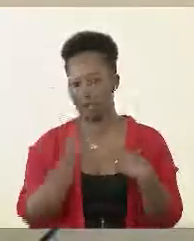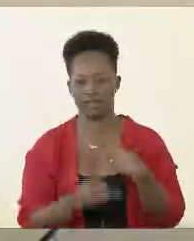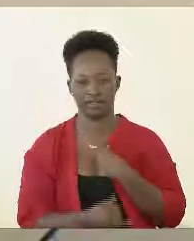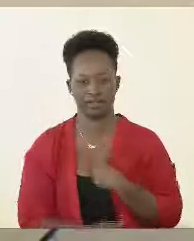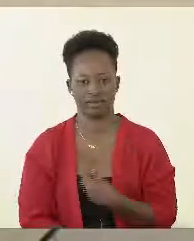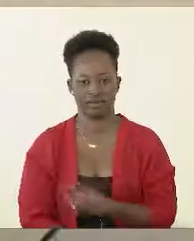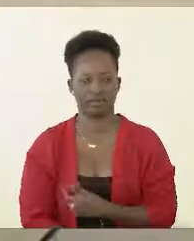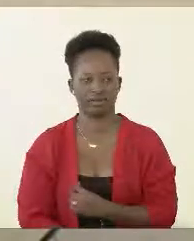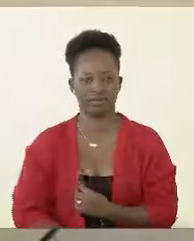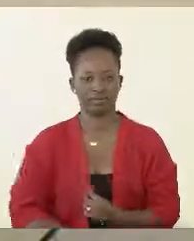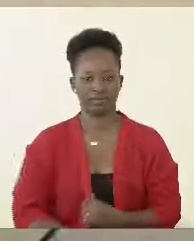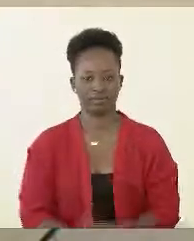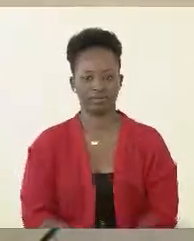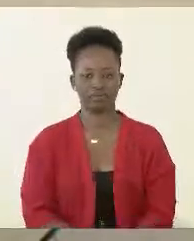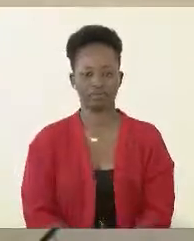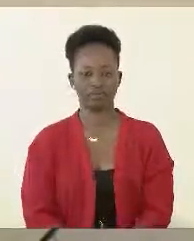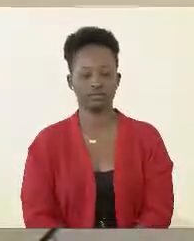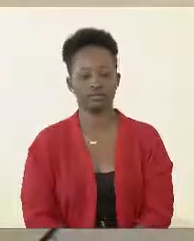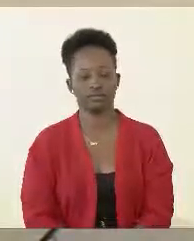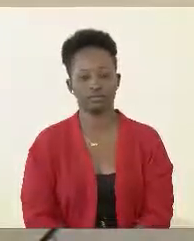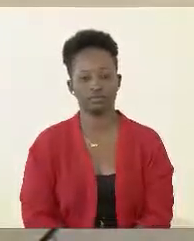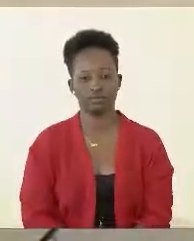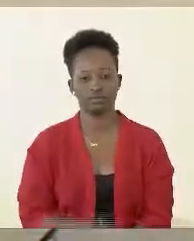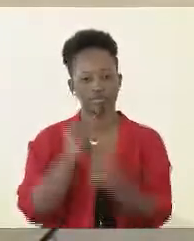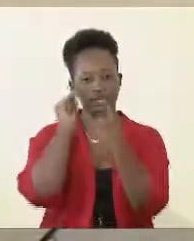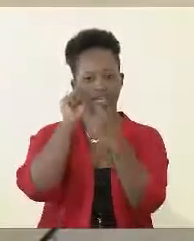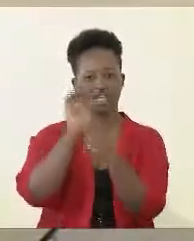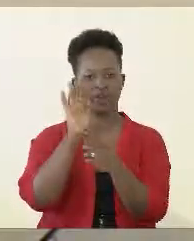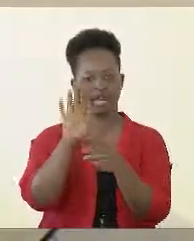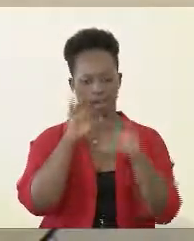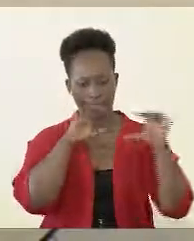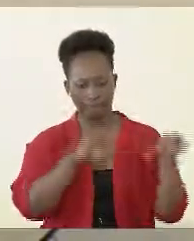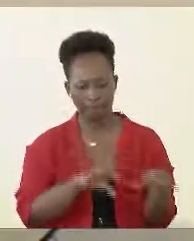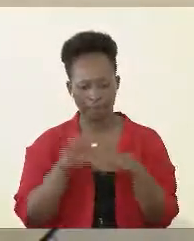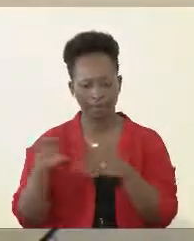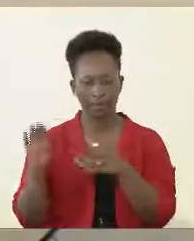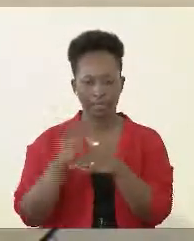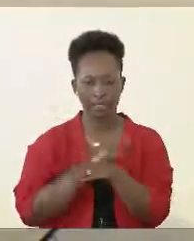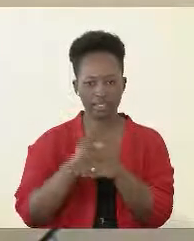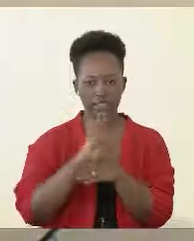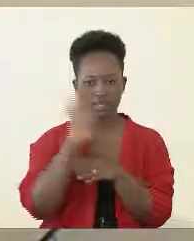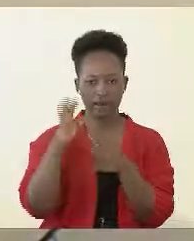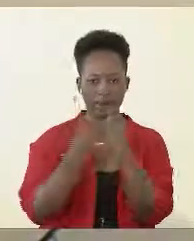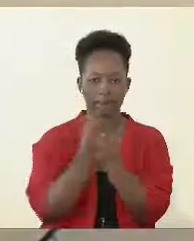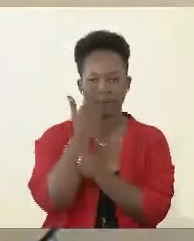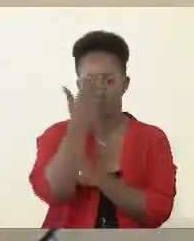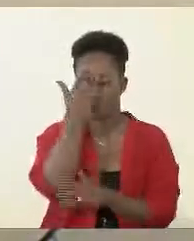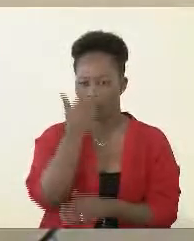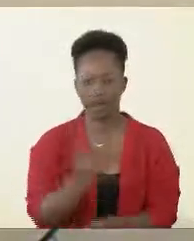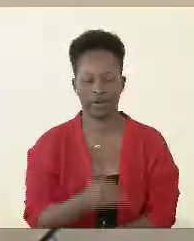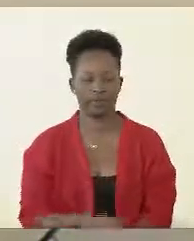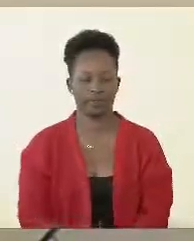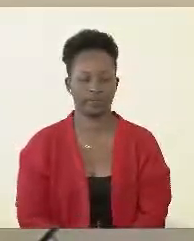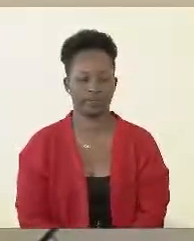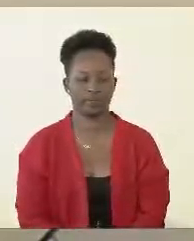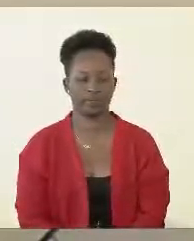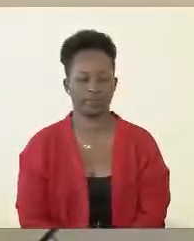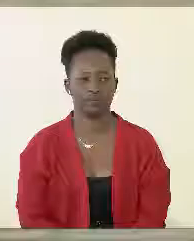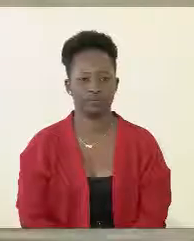out the reasons why. What would be your purpose of struggling to grow and expand your business?